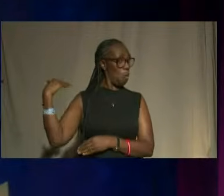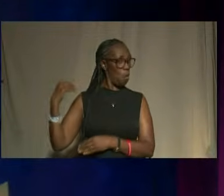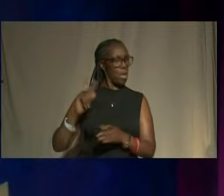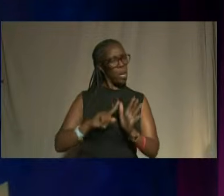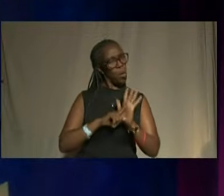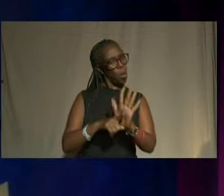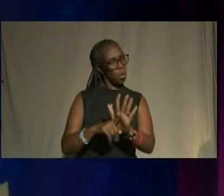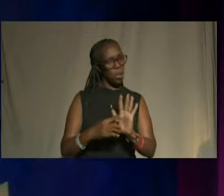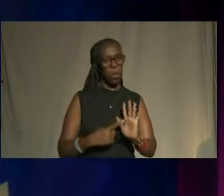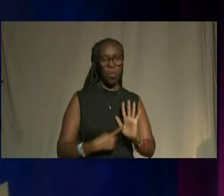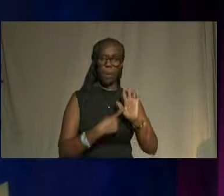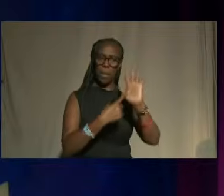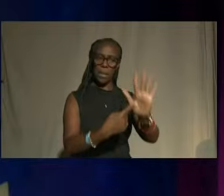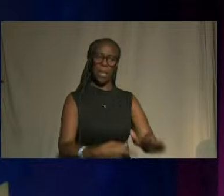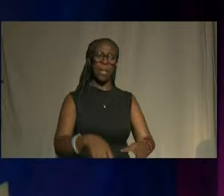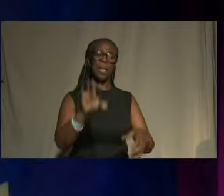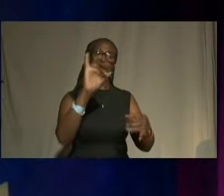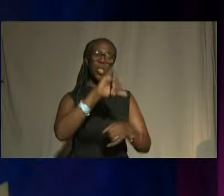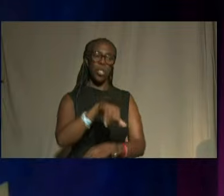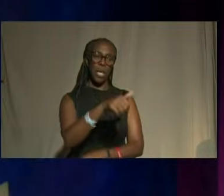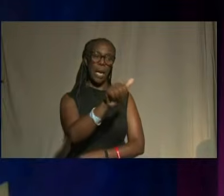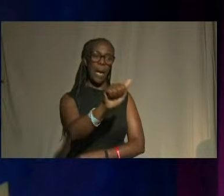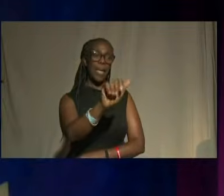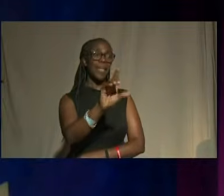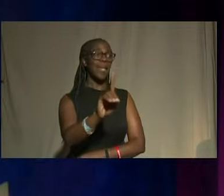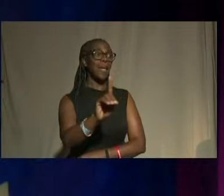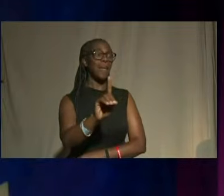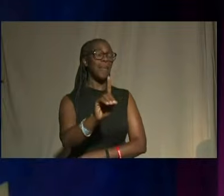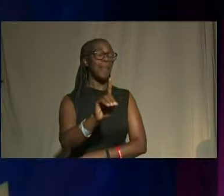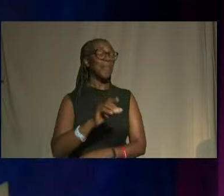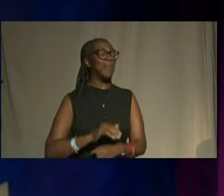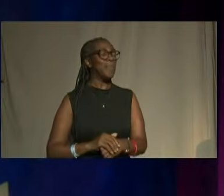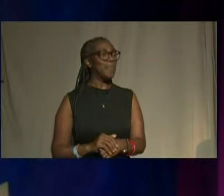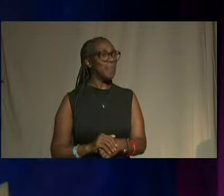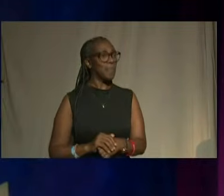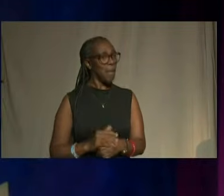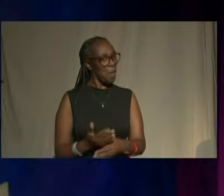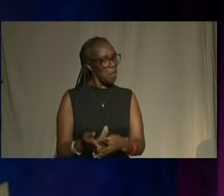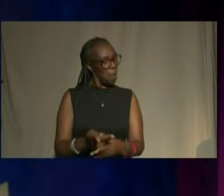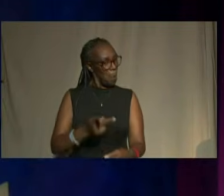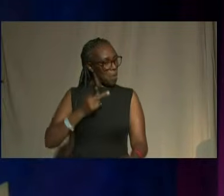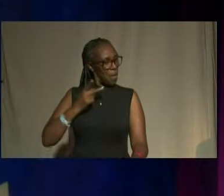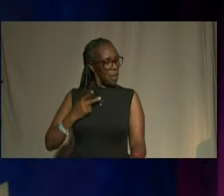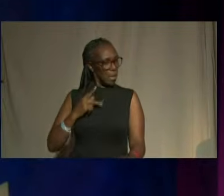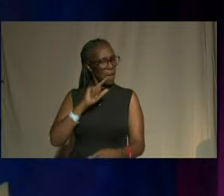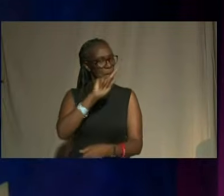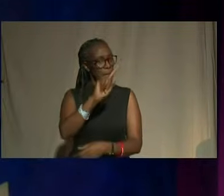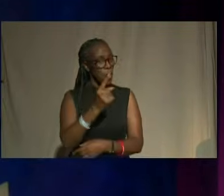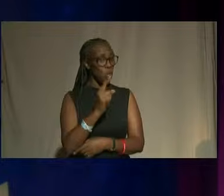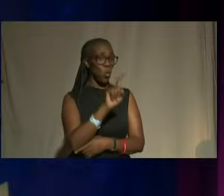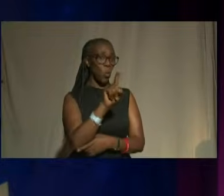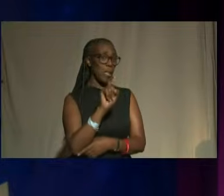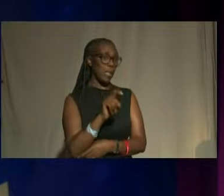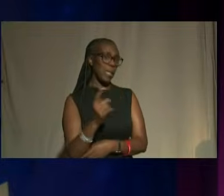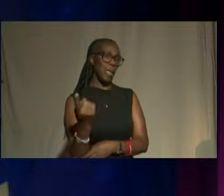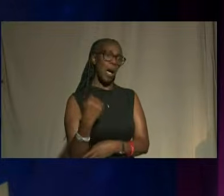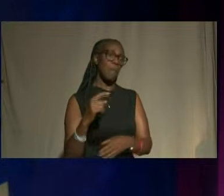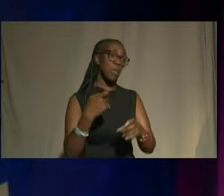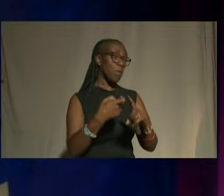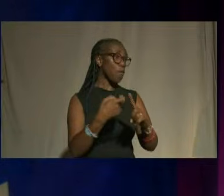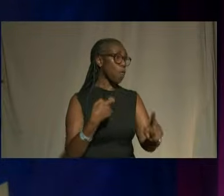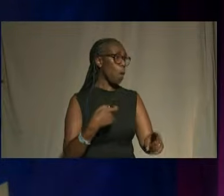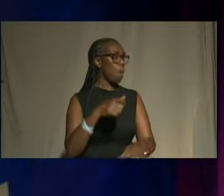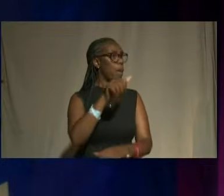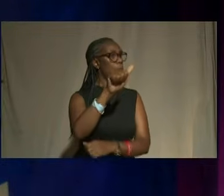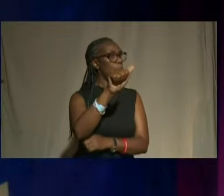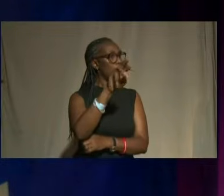Jamaica Association for the Deaf. Now, based on a previous coin toss, the first question tonight comes from Andrea